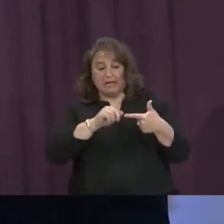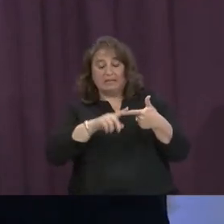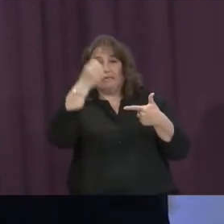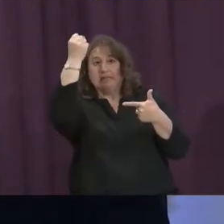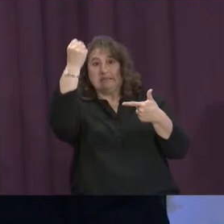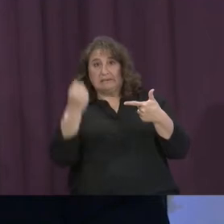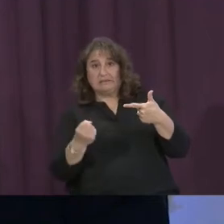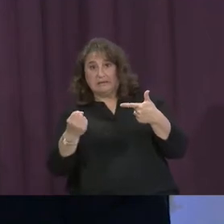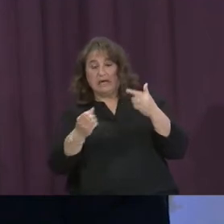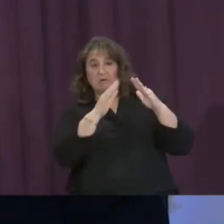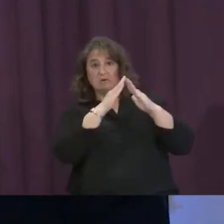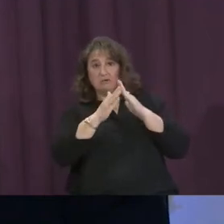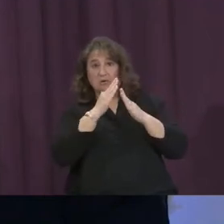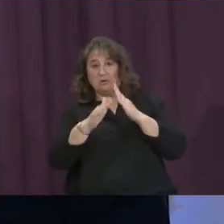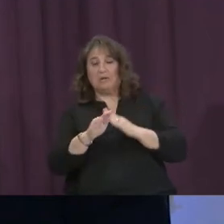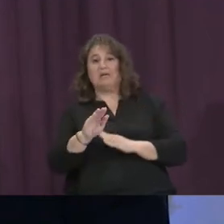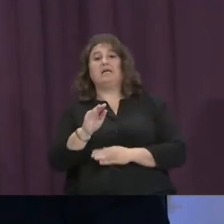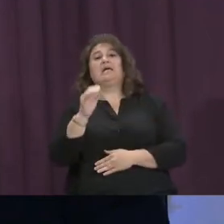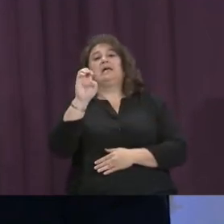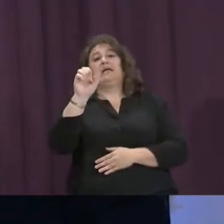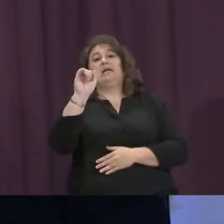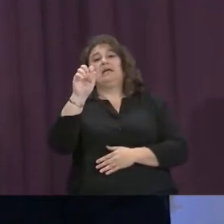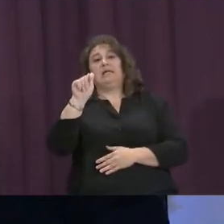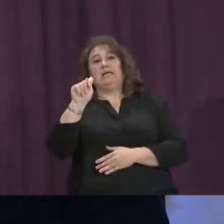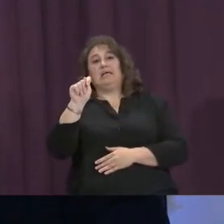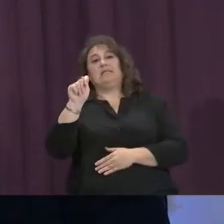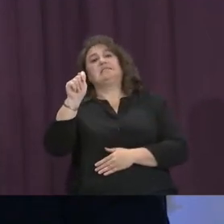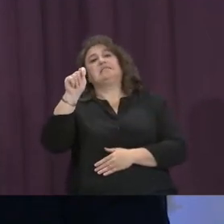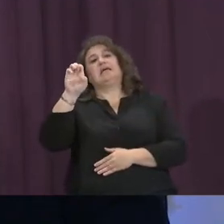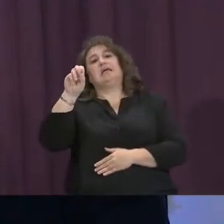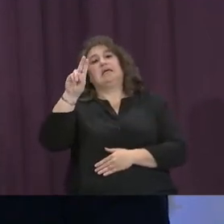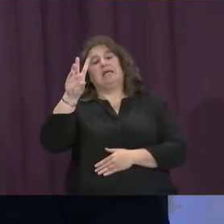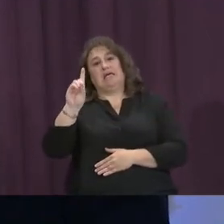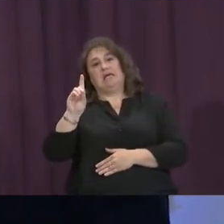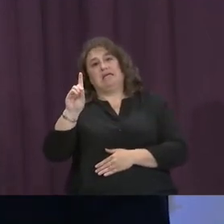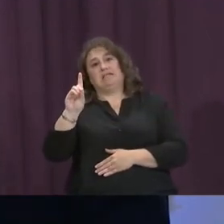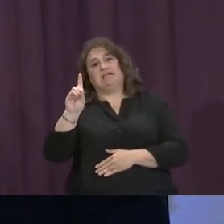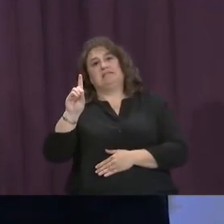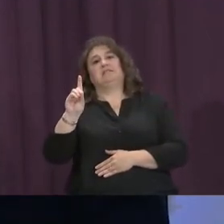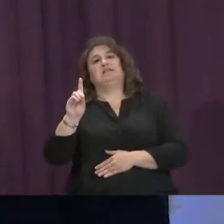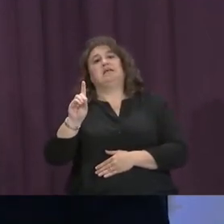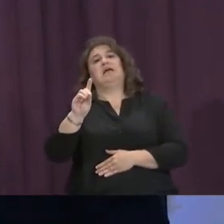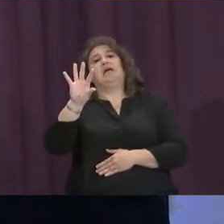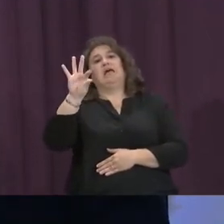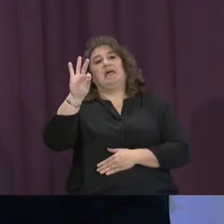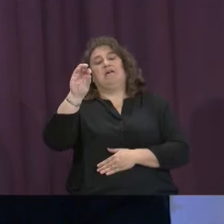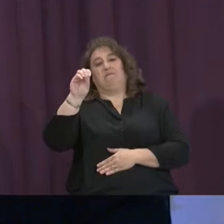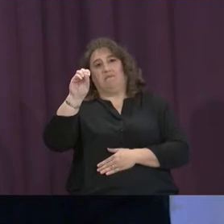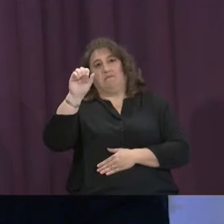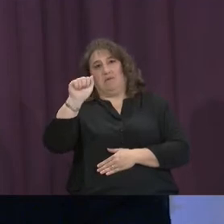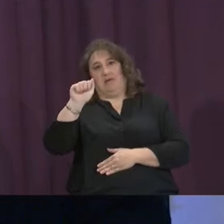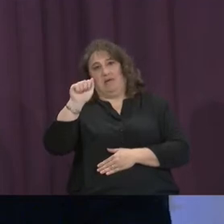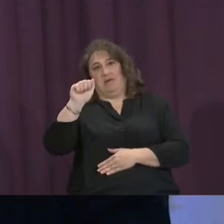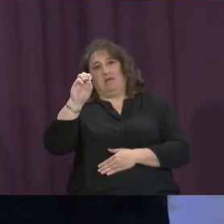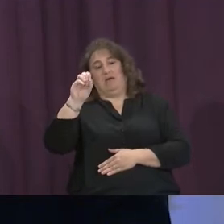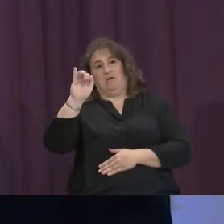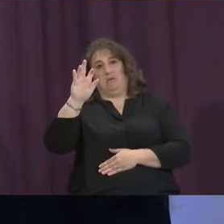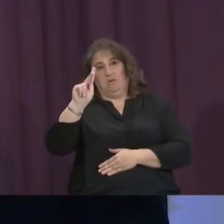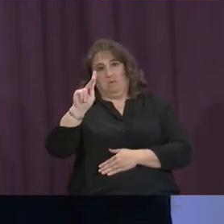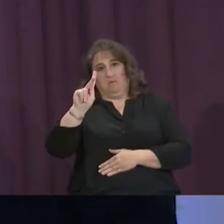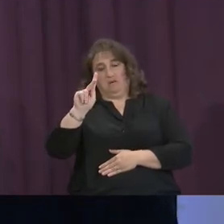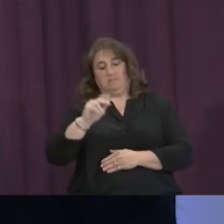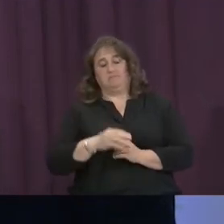East End Community Services, Oak Street Health, our FOA, which means the Friends and Family